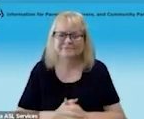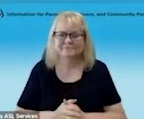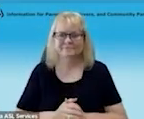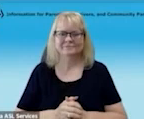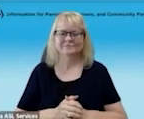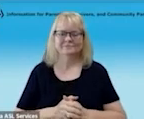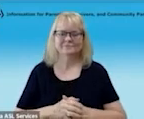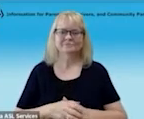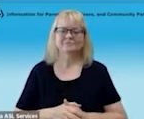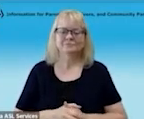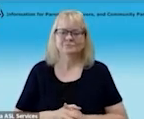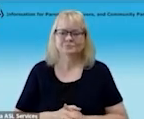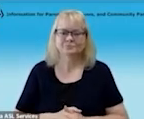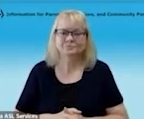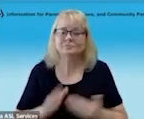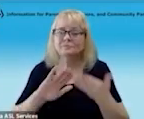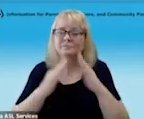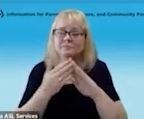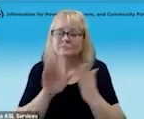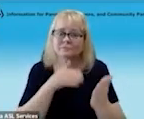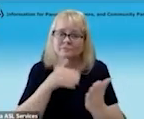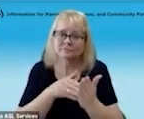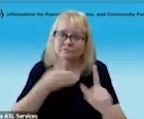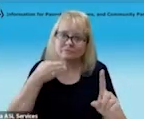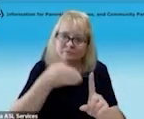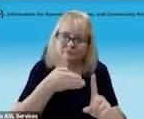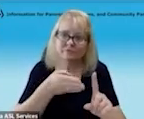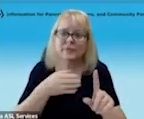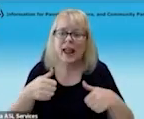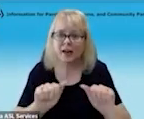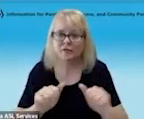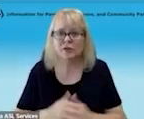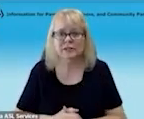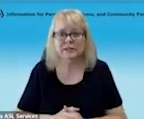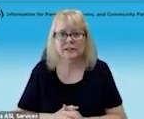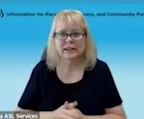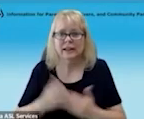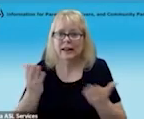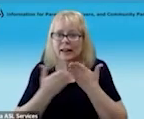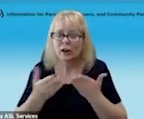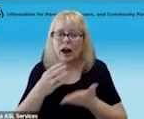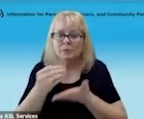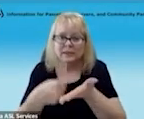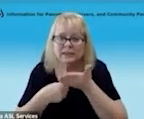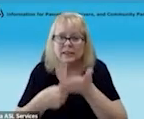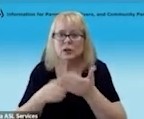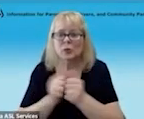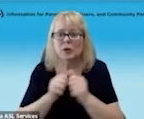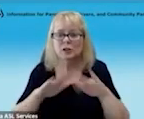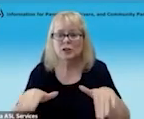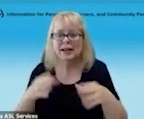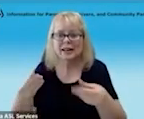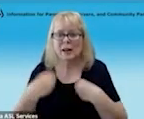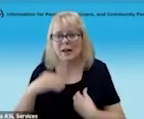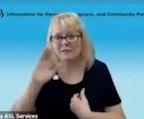refer to language justice, we mean the right everyone has to communicate in the language and we feel most comfortable. Next slide.